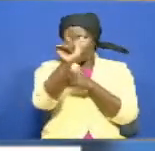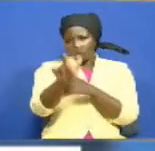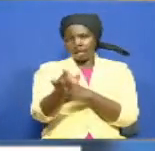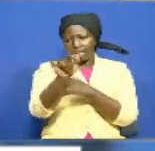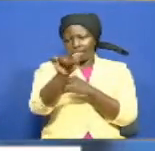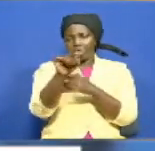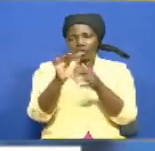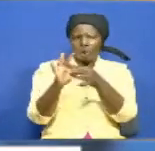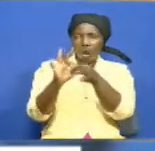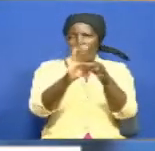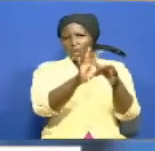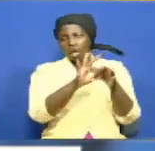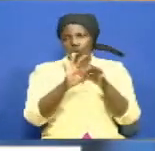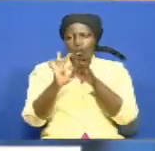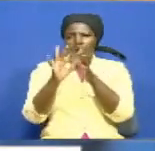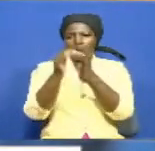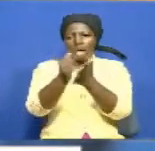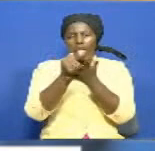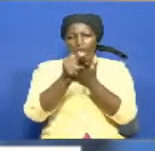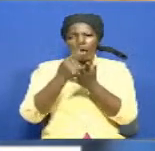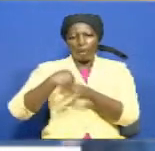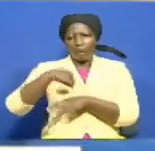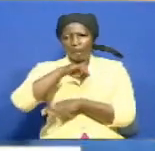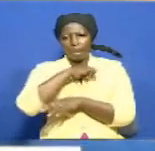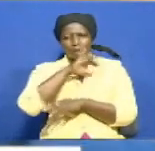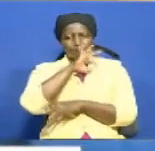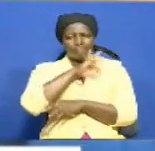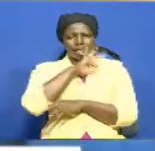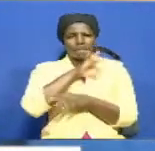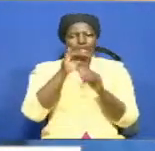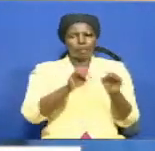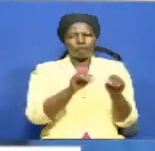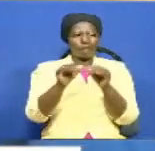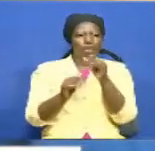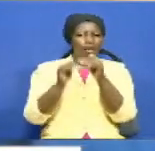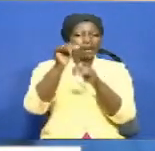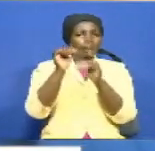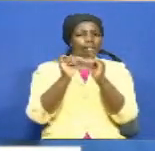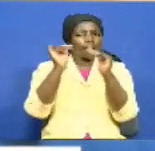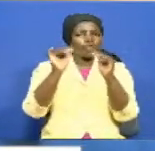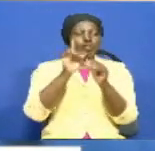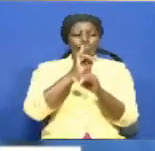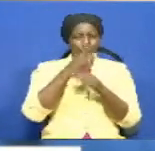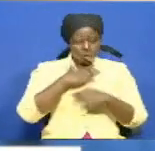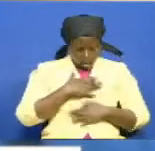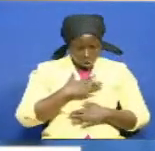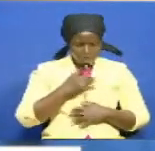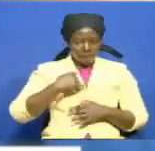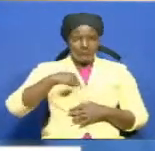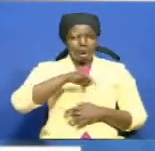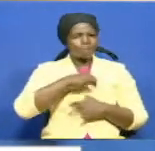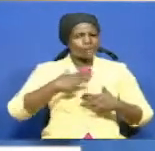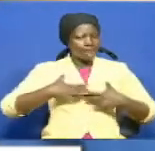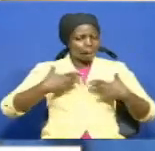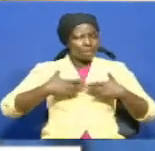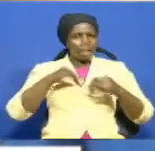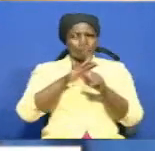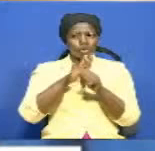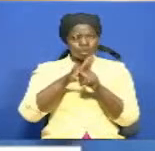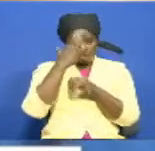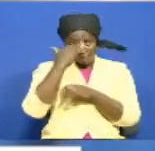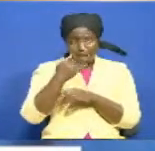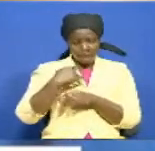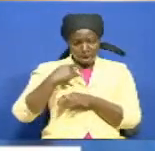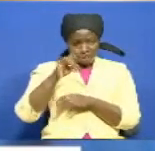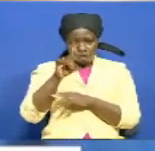this collaboration is helping us leapfrog and move us to the next level. So, Your Excellency, we're very pleased that you've been able to continue